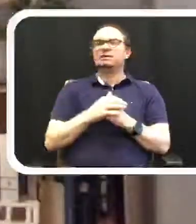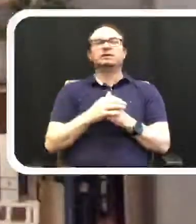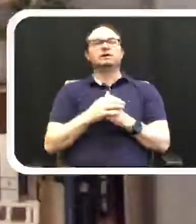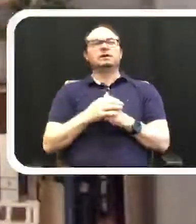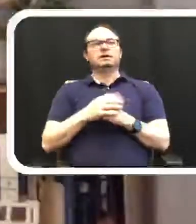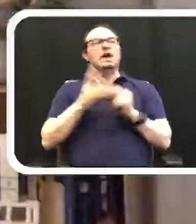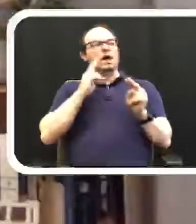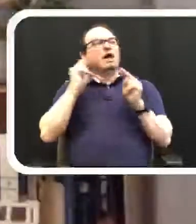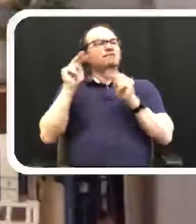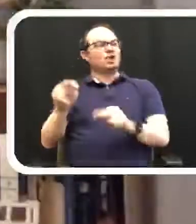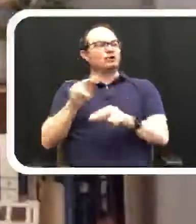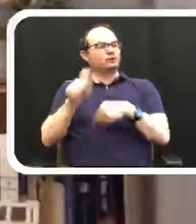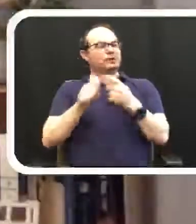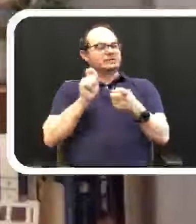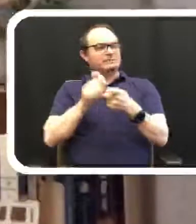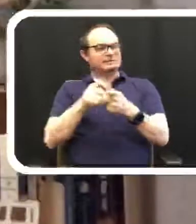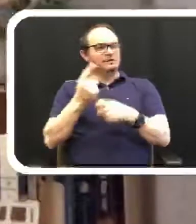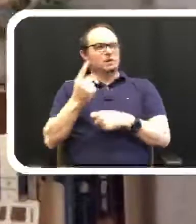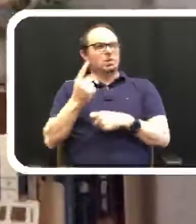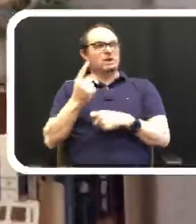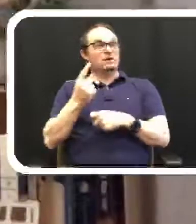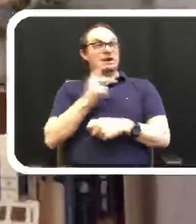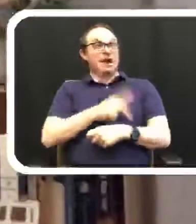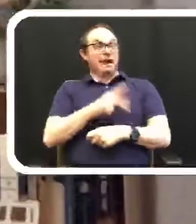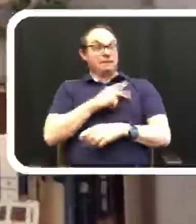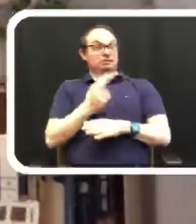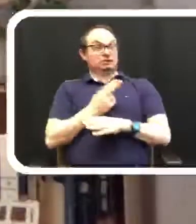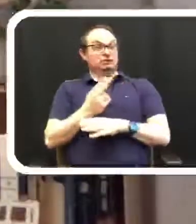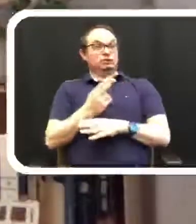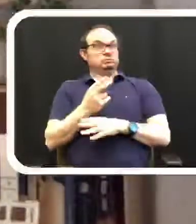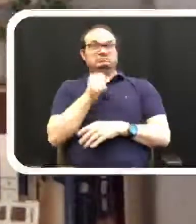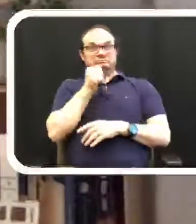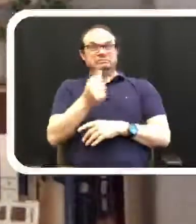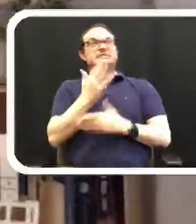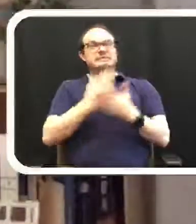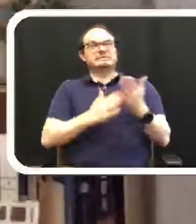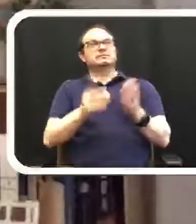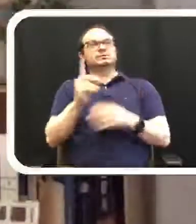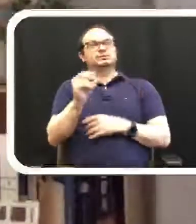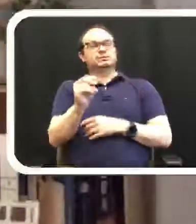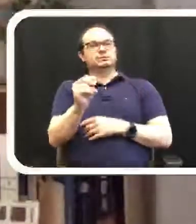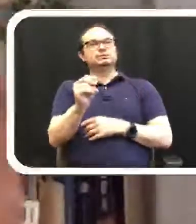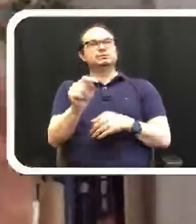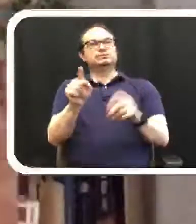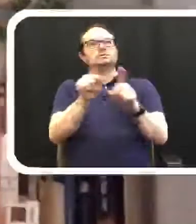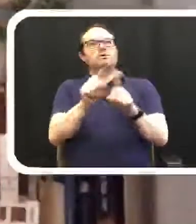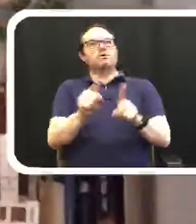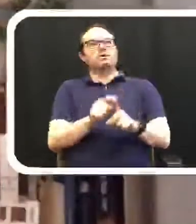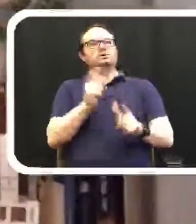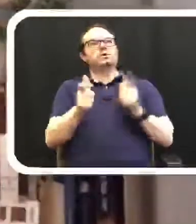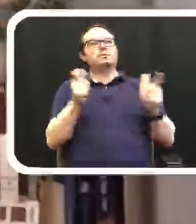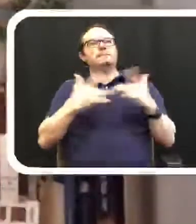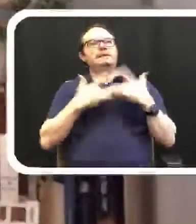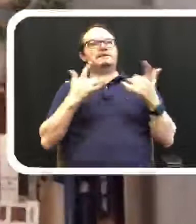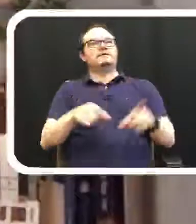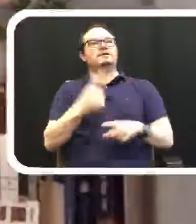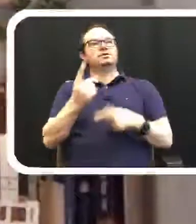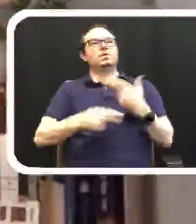have to look and see. I don't personally use any. I know a lot of people do. There are also big events. There's one